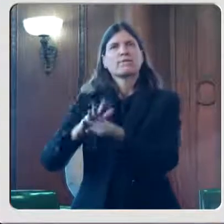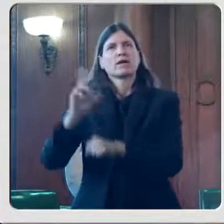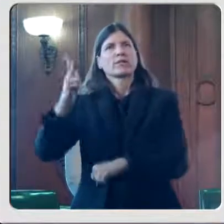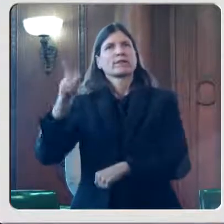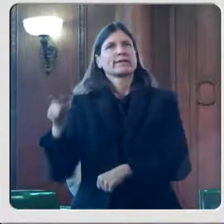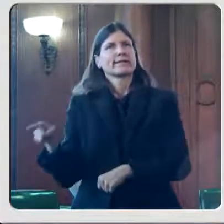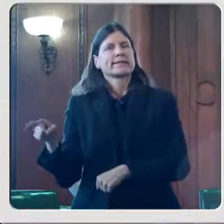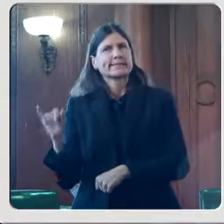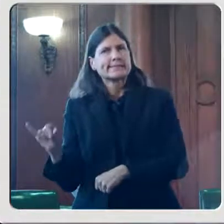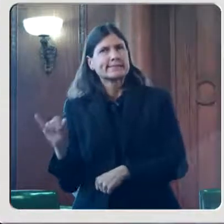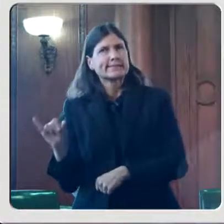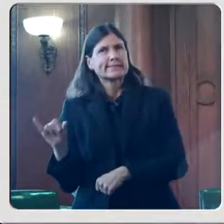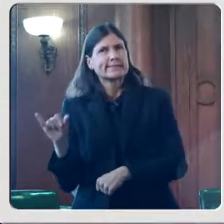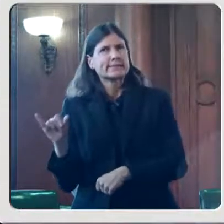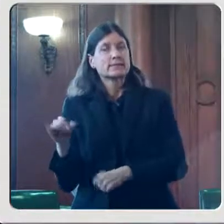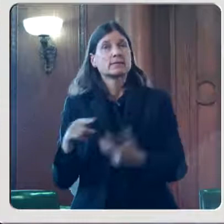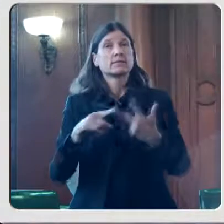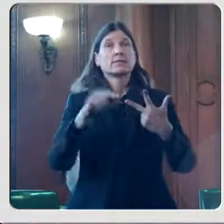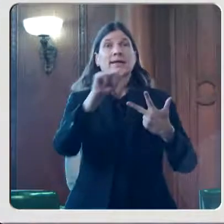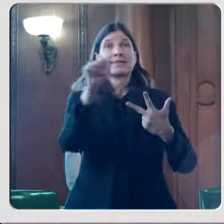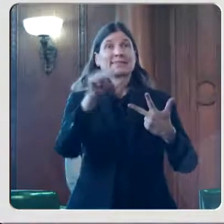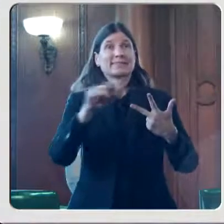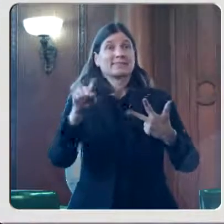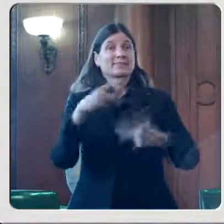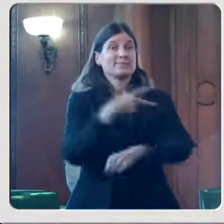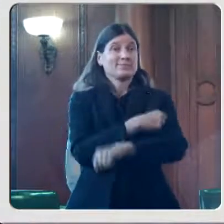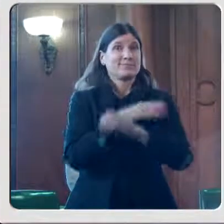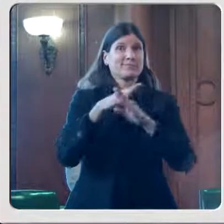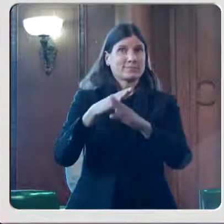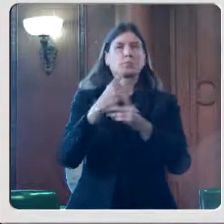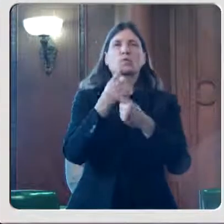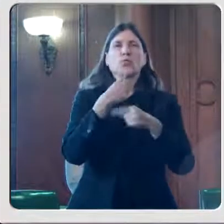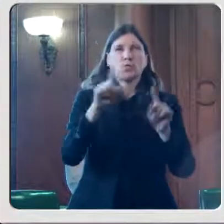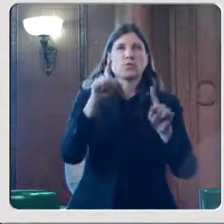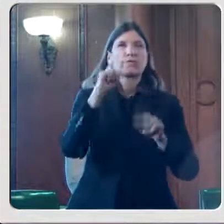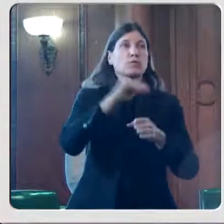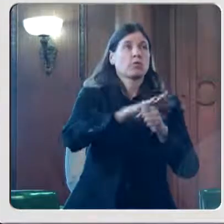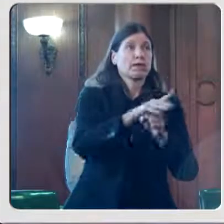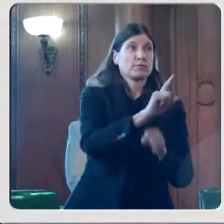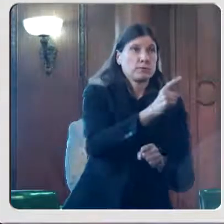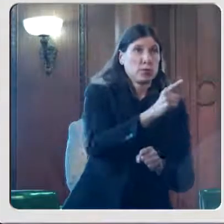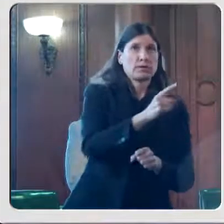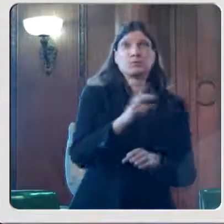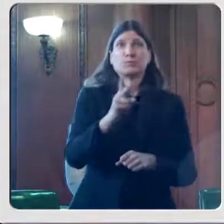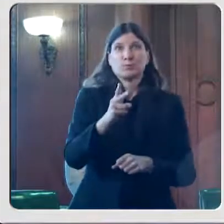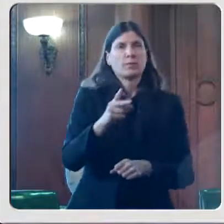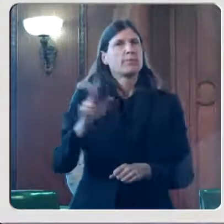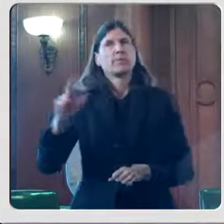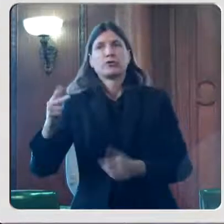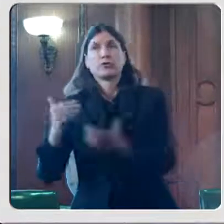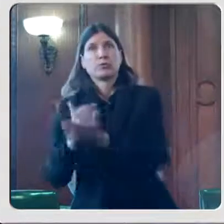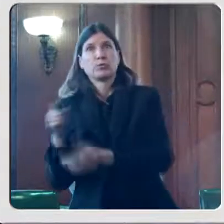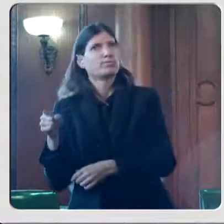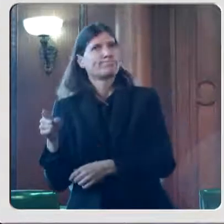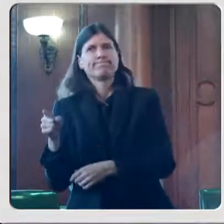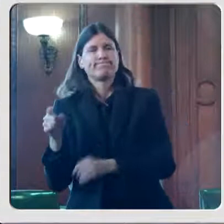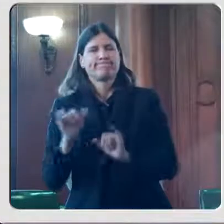in older people, so the vaccine trial has been paused while they try to figure that